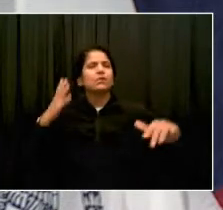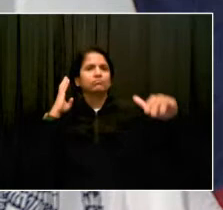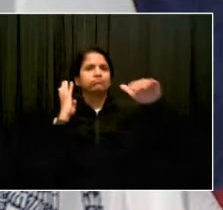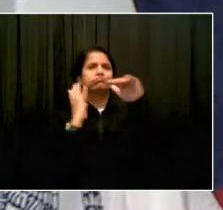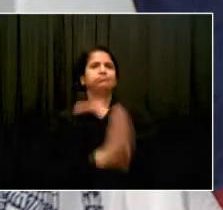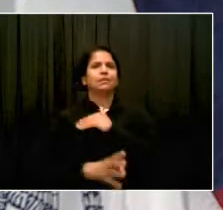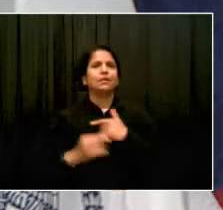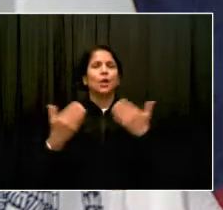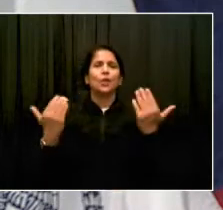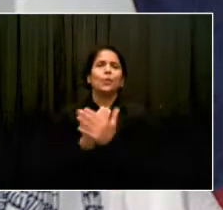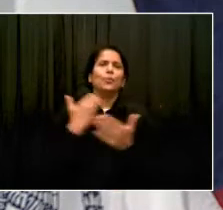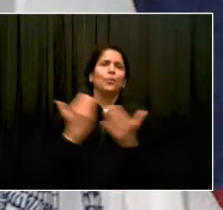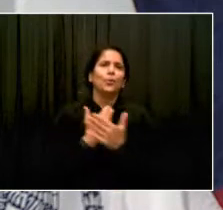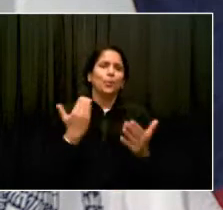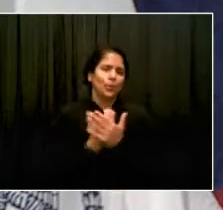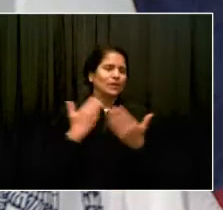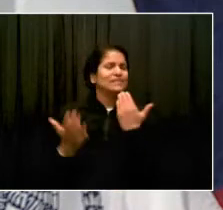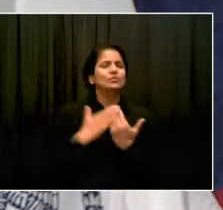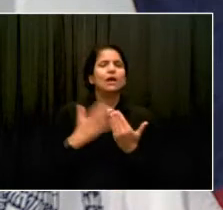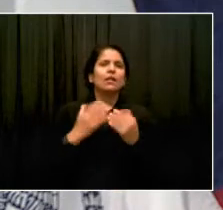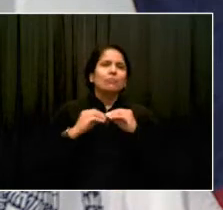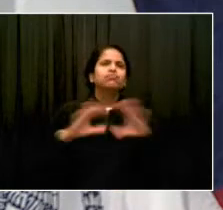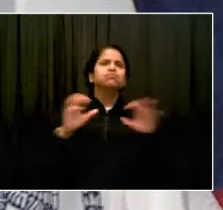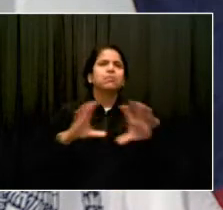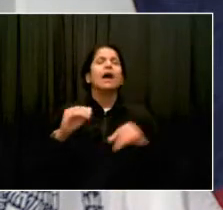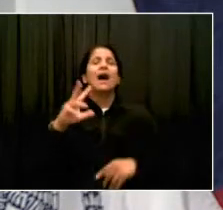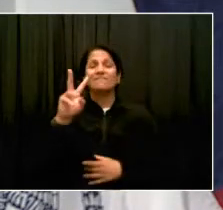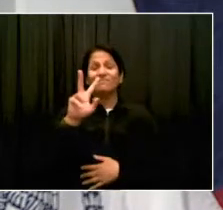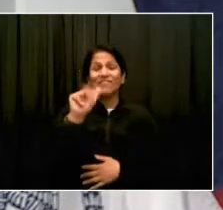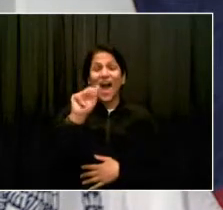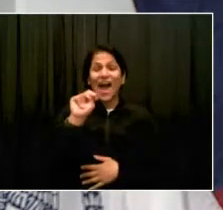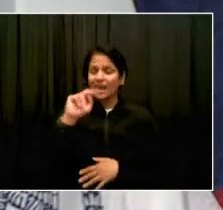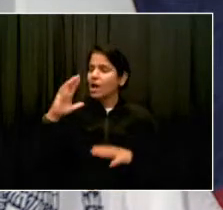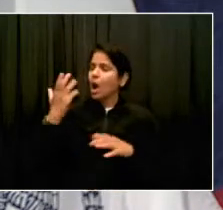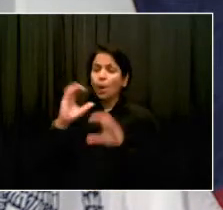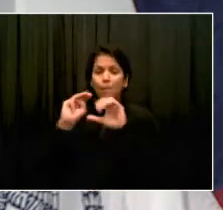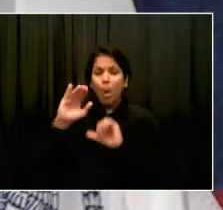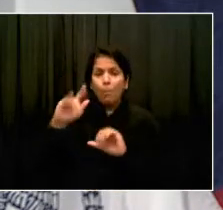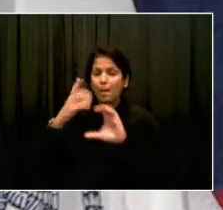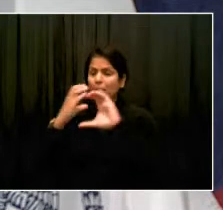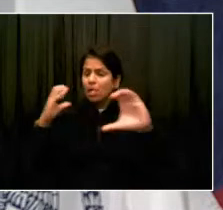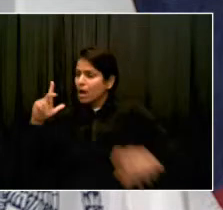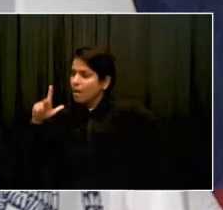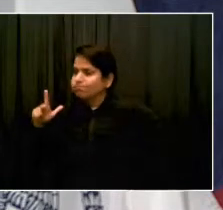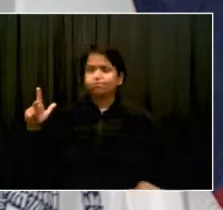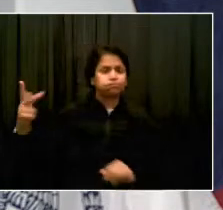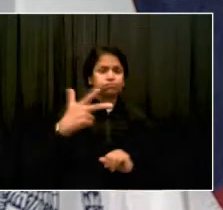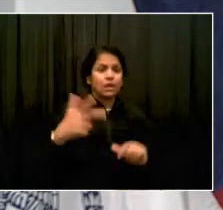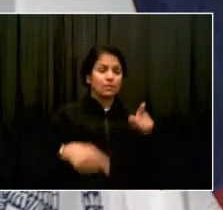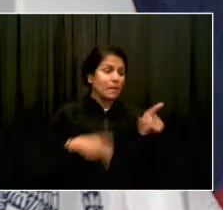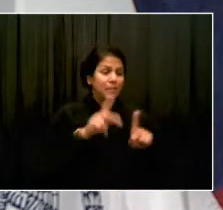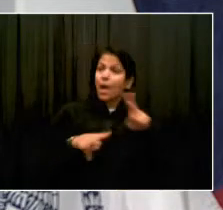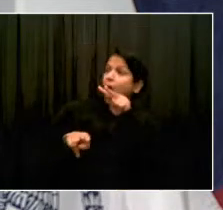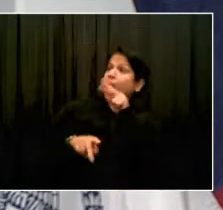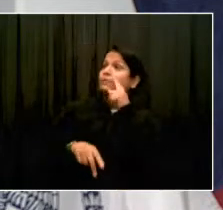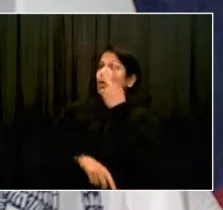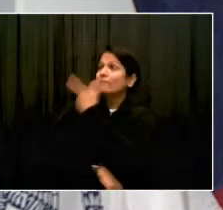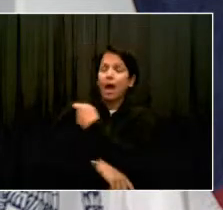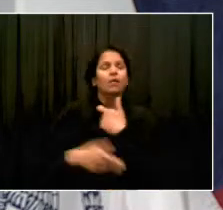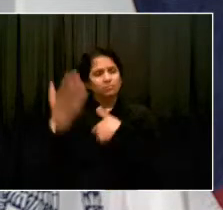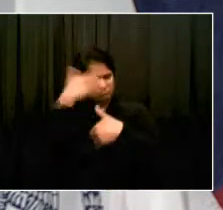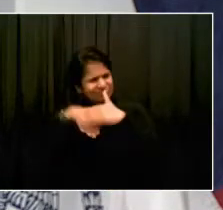I think you're going to see more and more of that. But I do agree that any additional validation of the vaccine